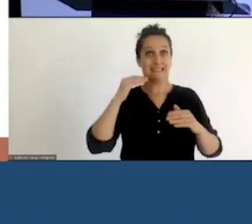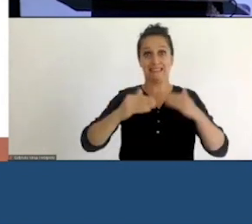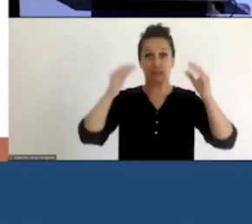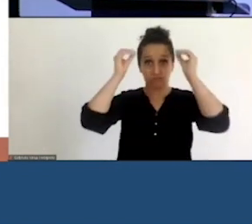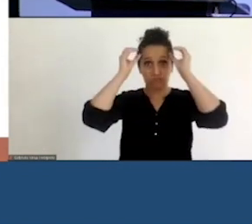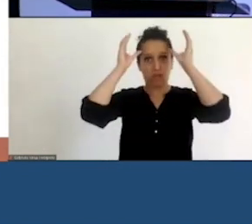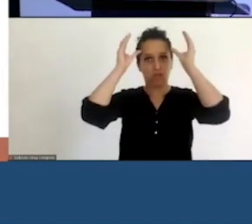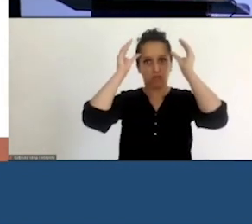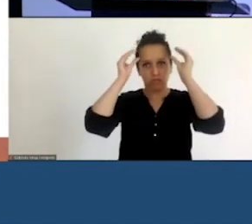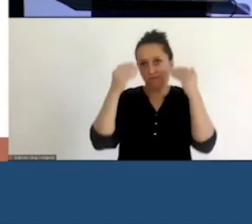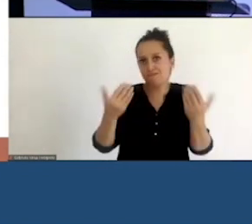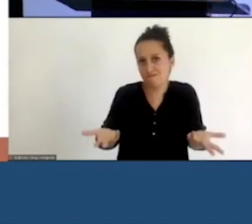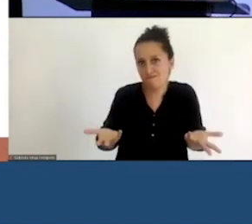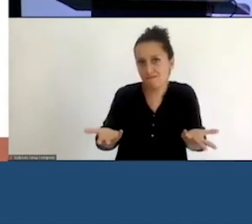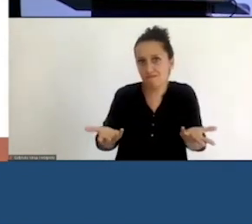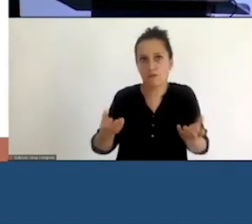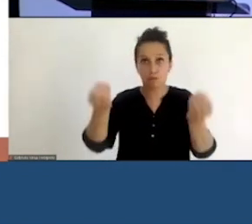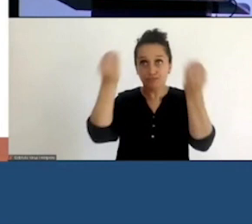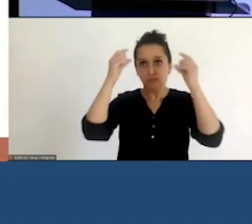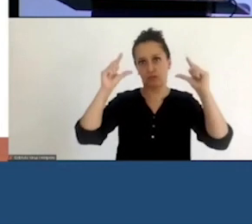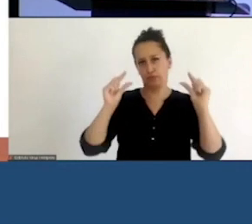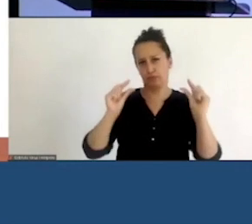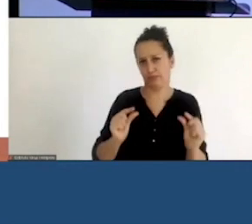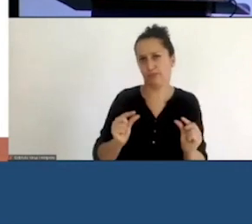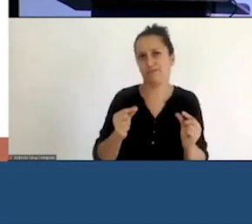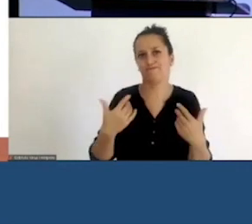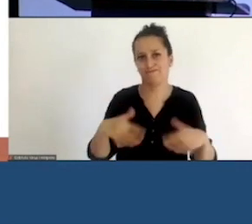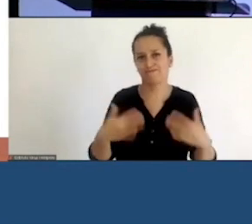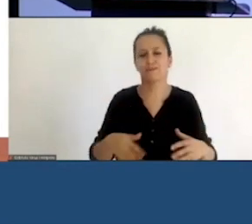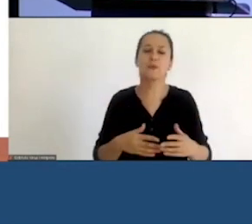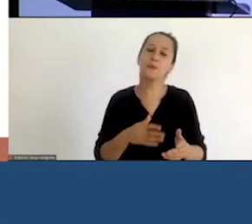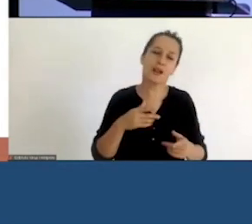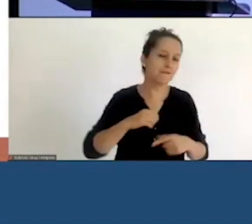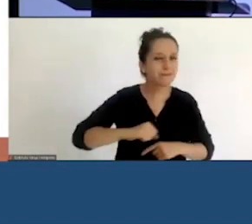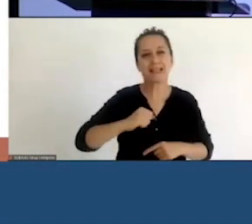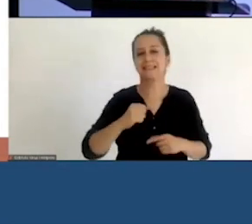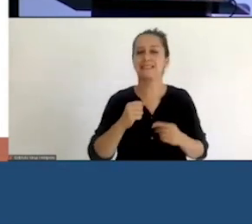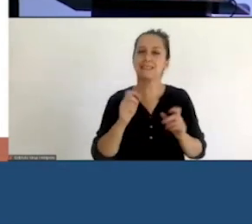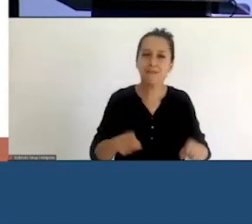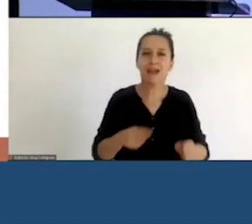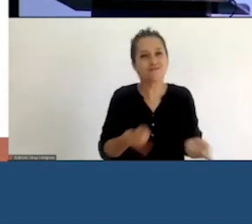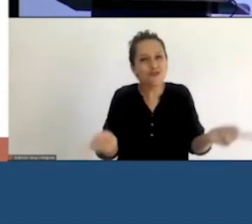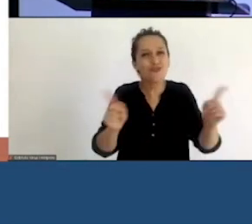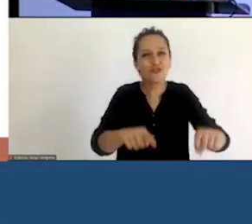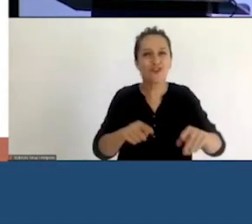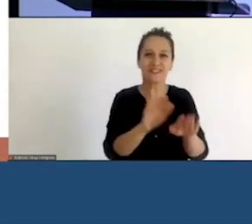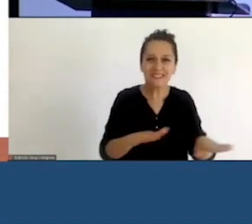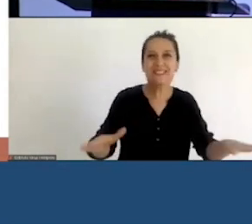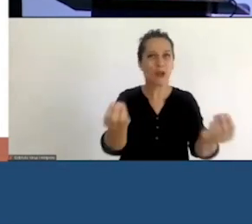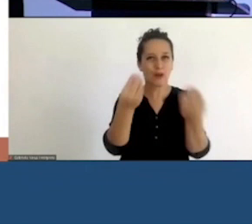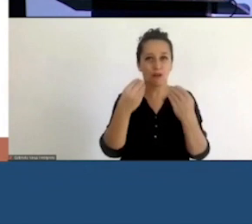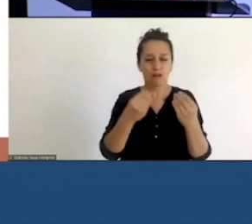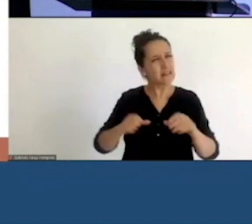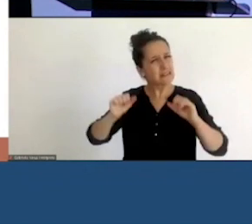and and a burden of care tasks. So how are we going to open up bars and